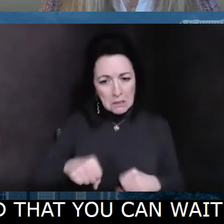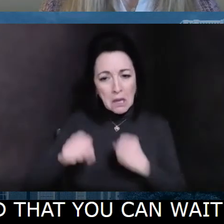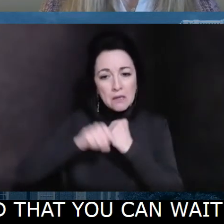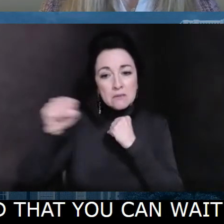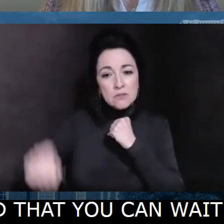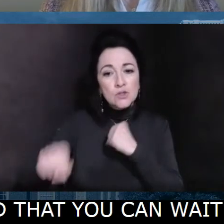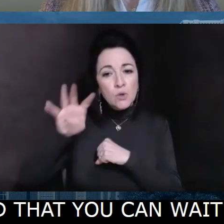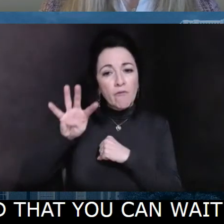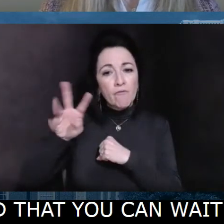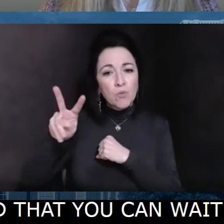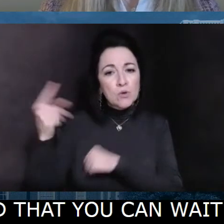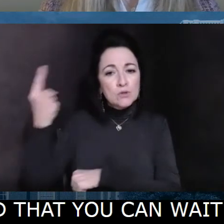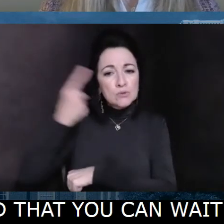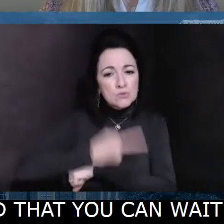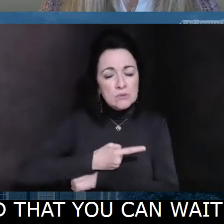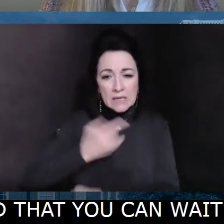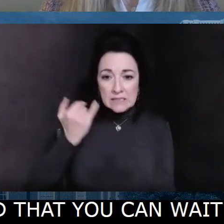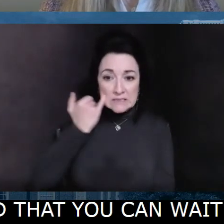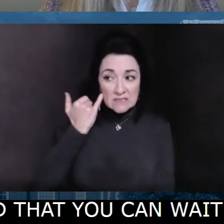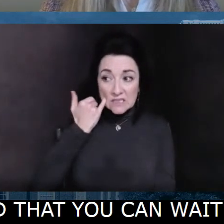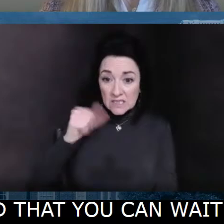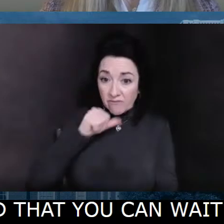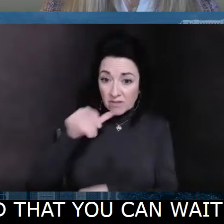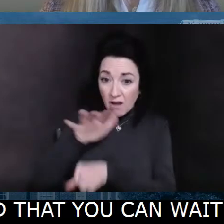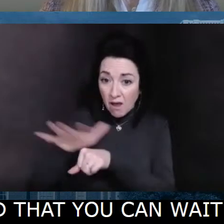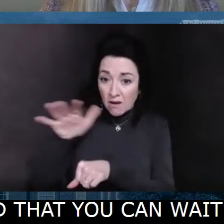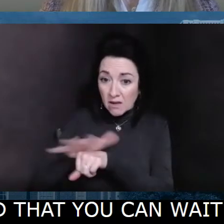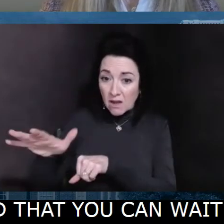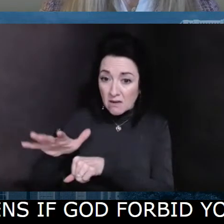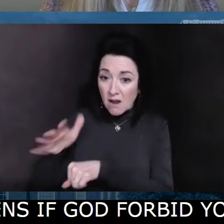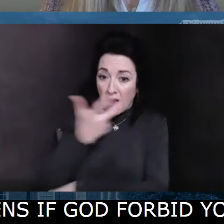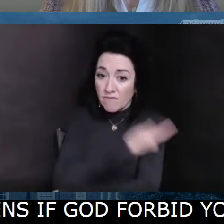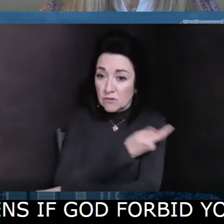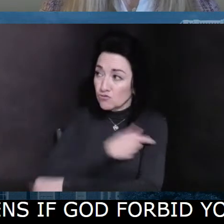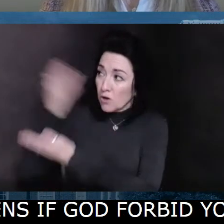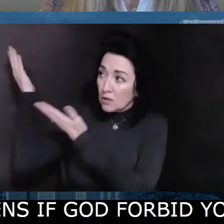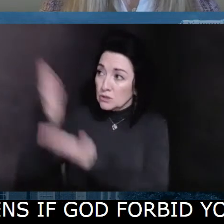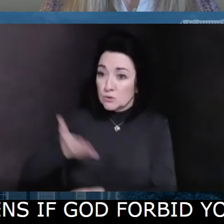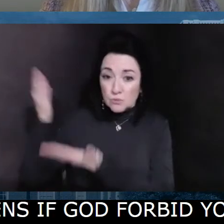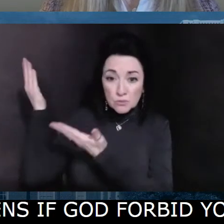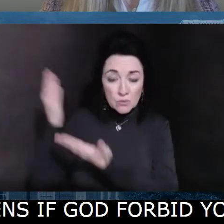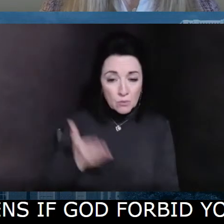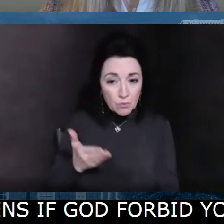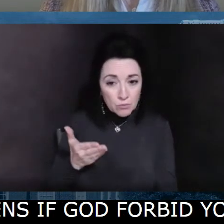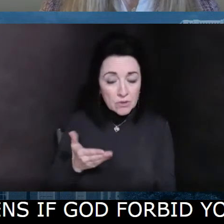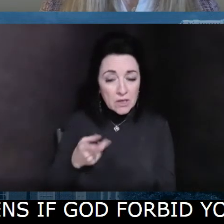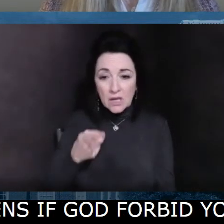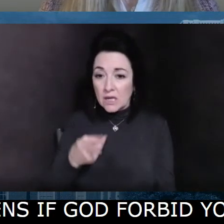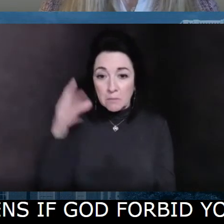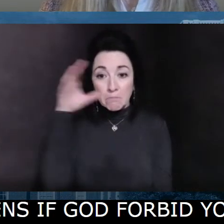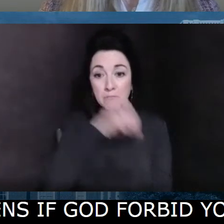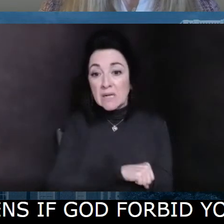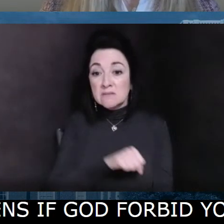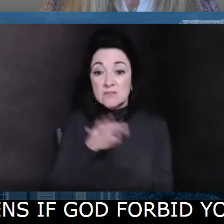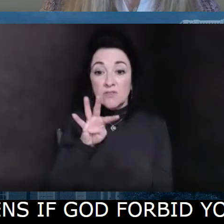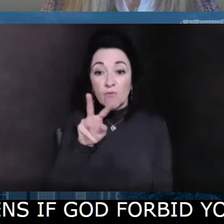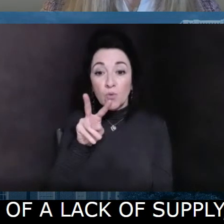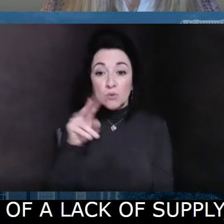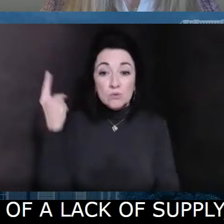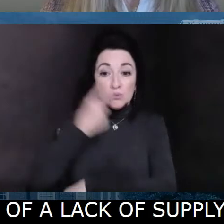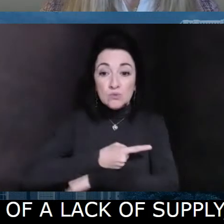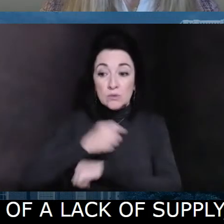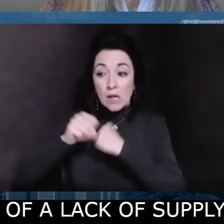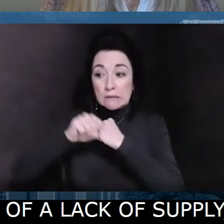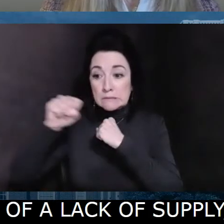days because of a lack of supply? Would the cycle have to start over, and then a person would have to receive 2 shots again for